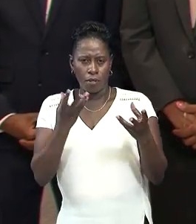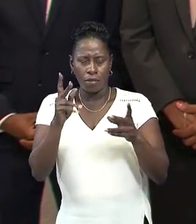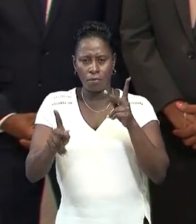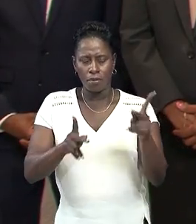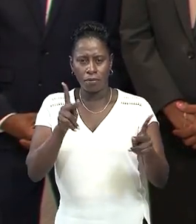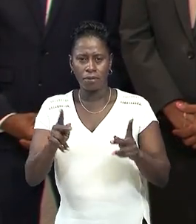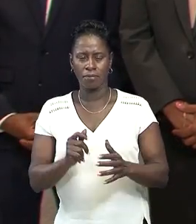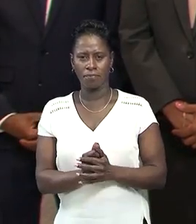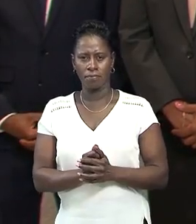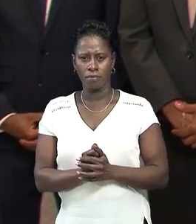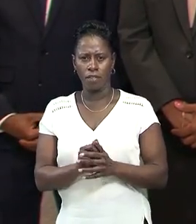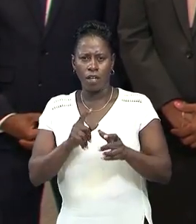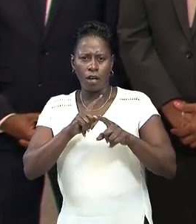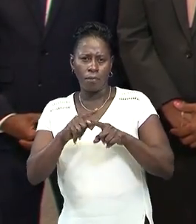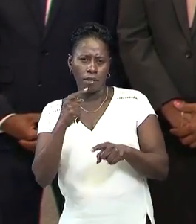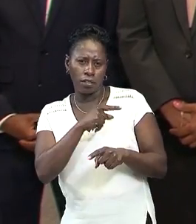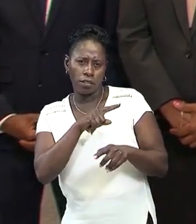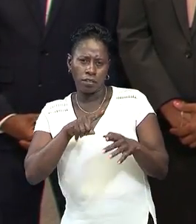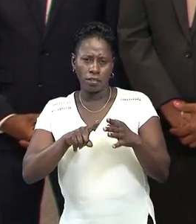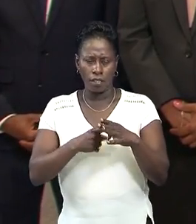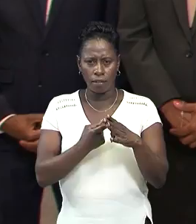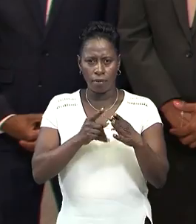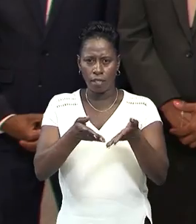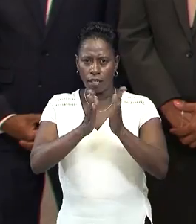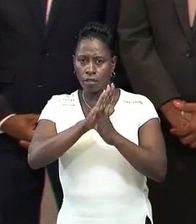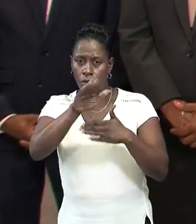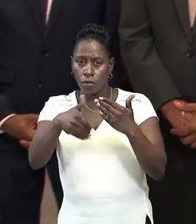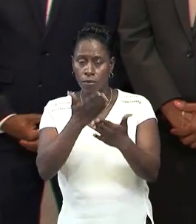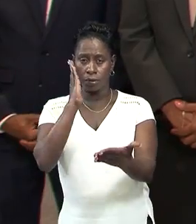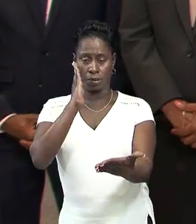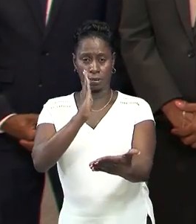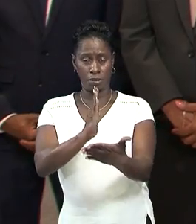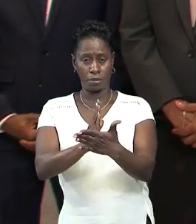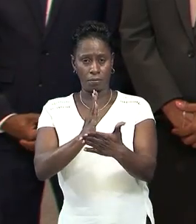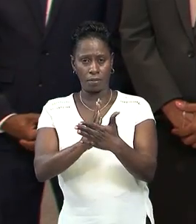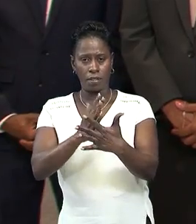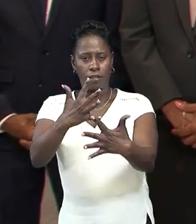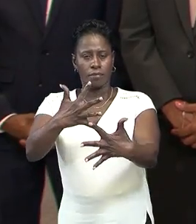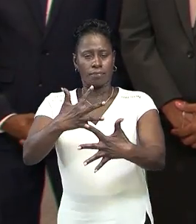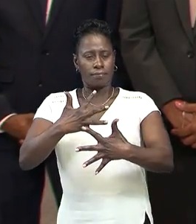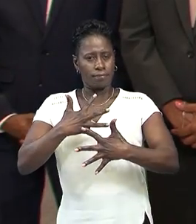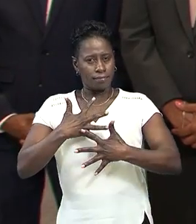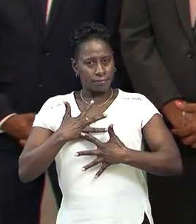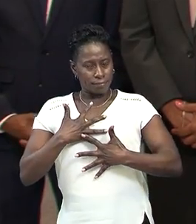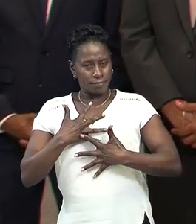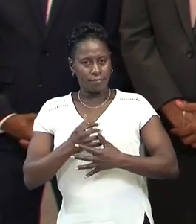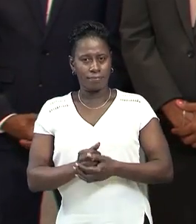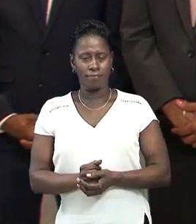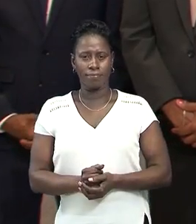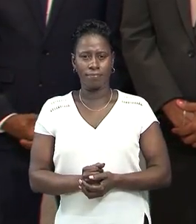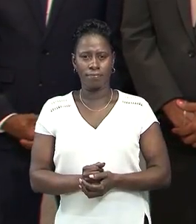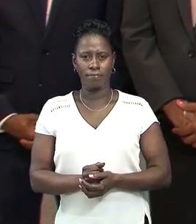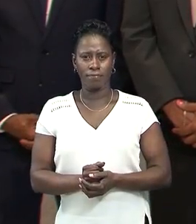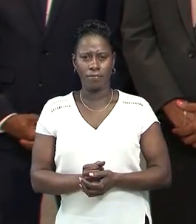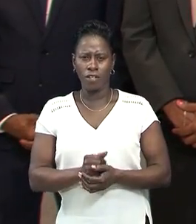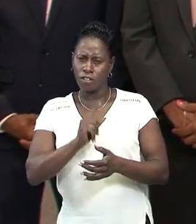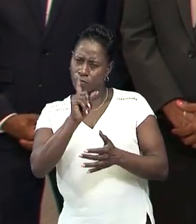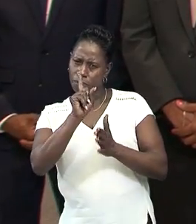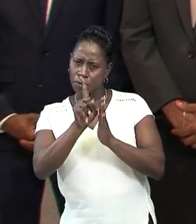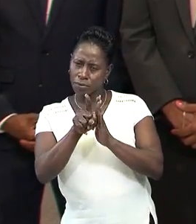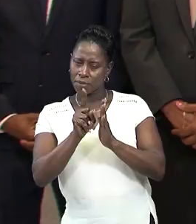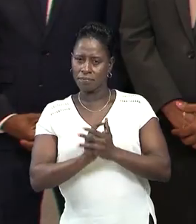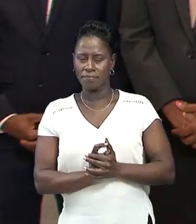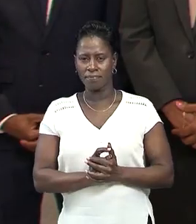you, but I start by asking everyone to pause and take a deep breath, just for a